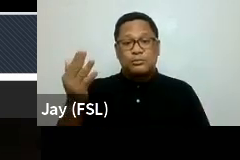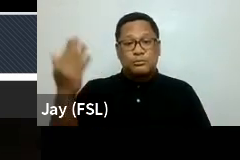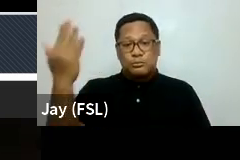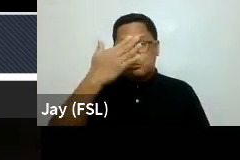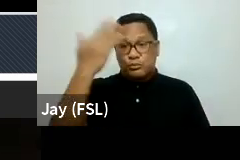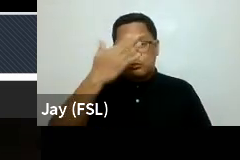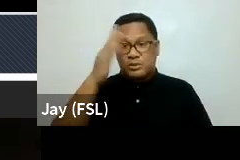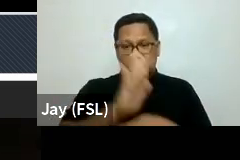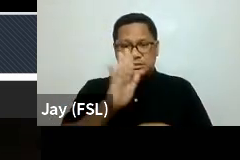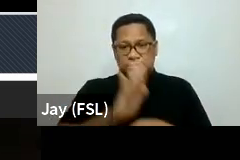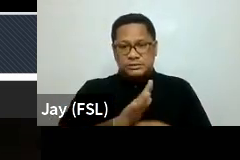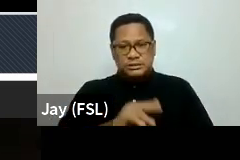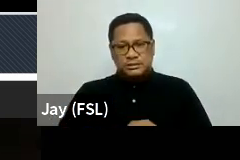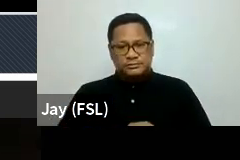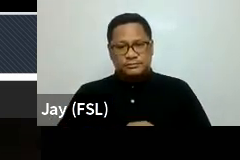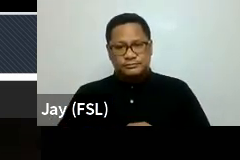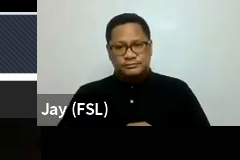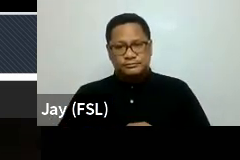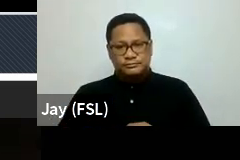is to go into the movie business.